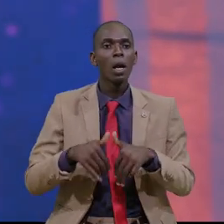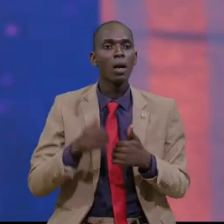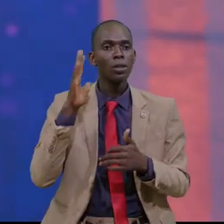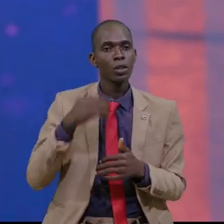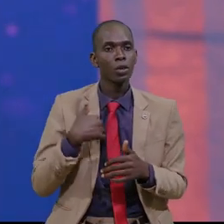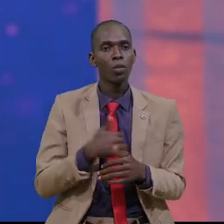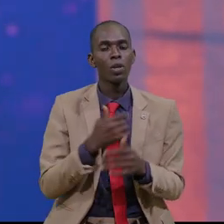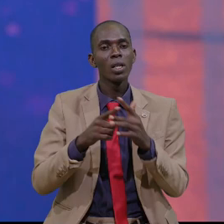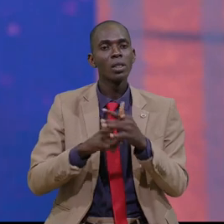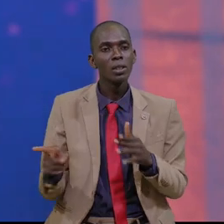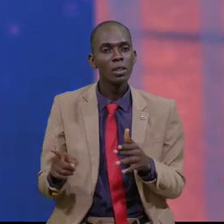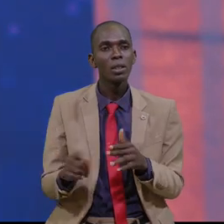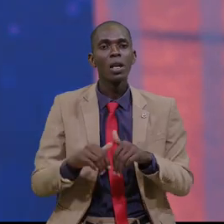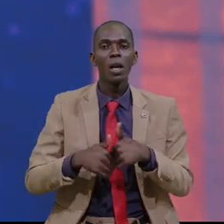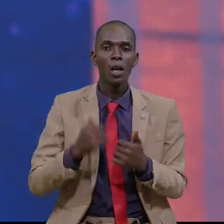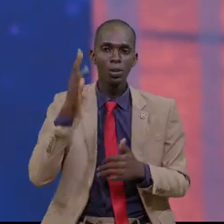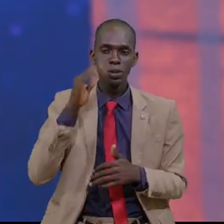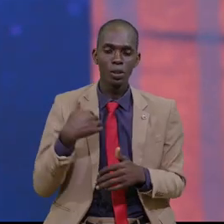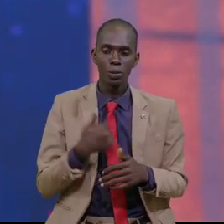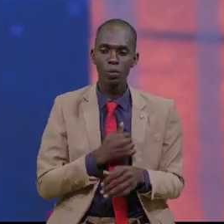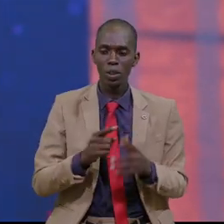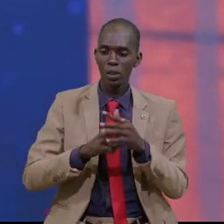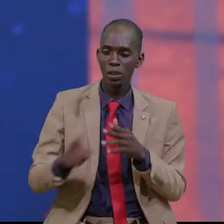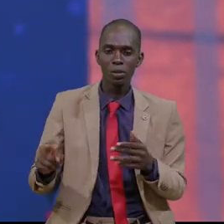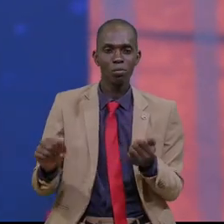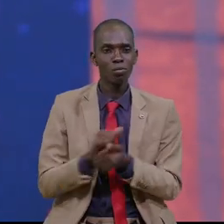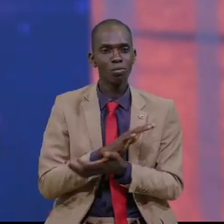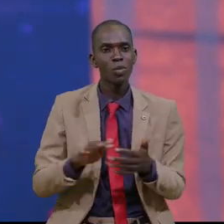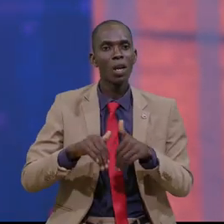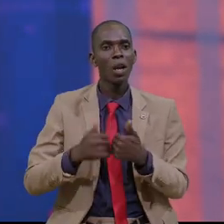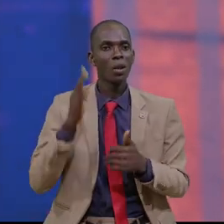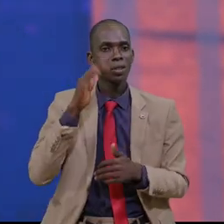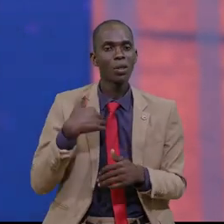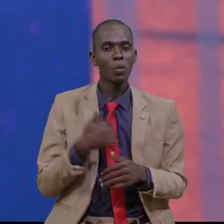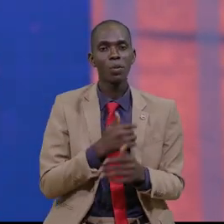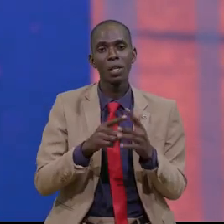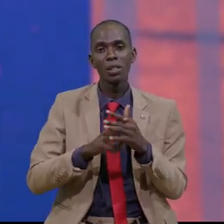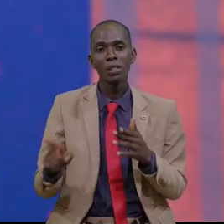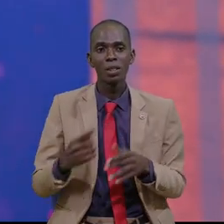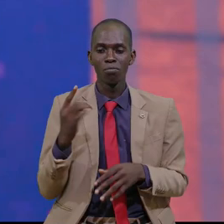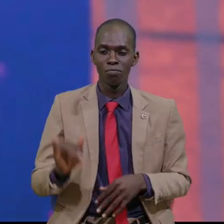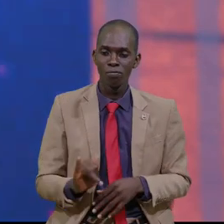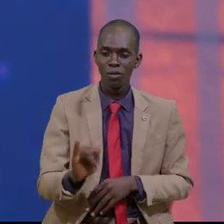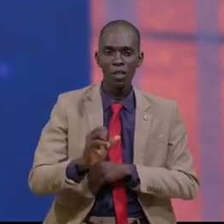damnation? How shall we escape condemnation? How shall we escape eternal suffering in